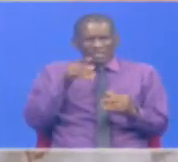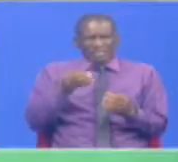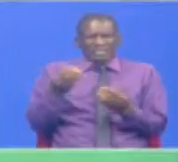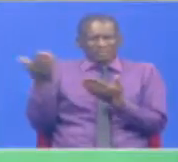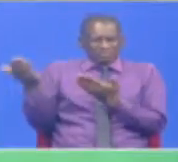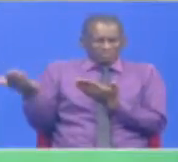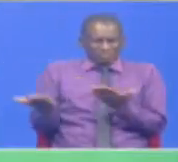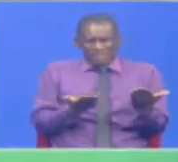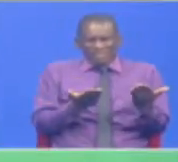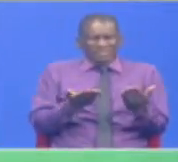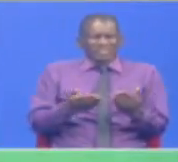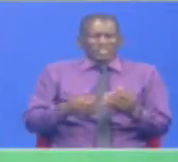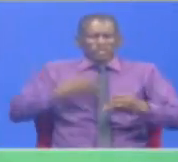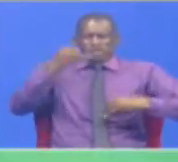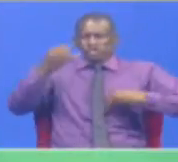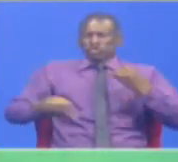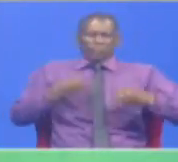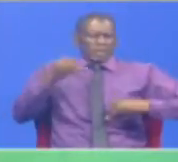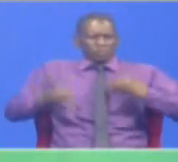me.